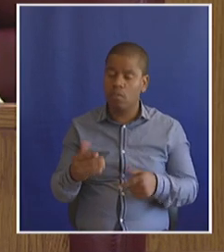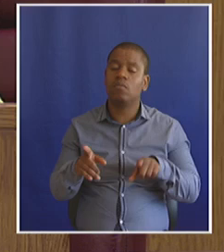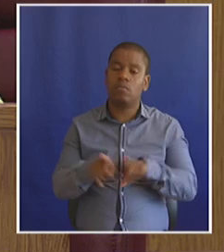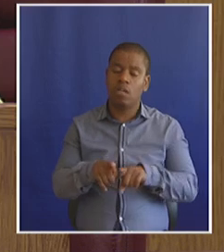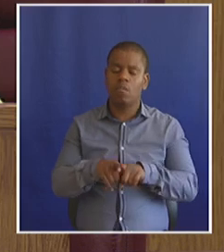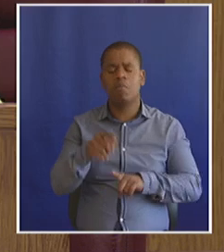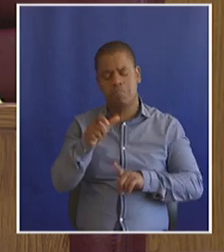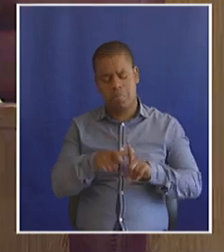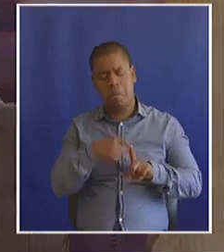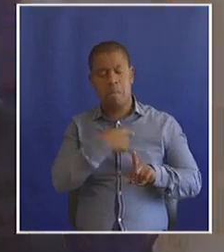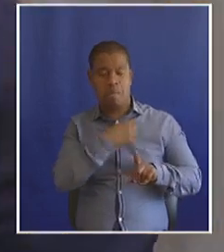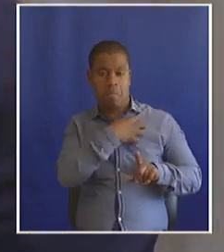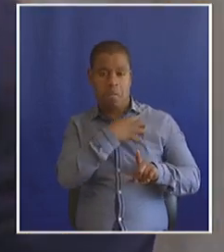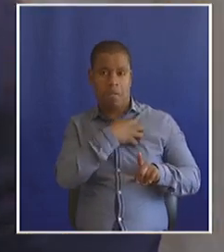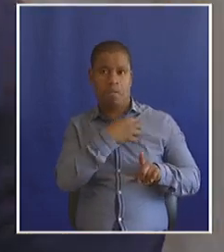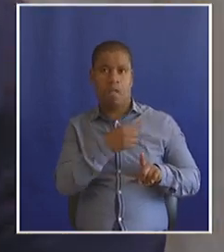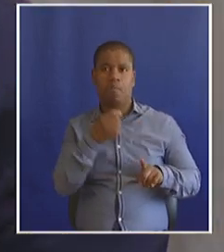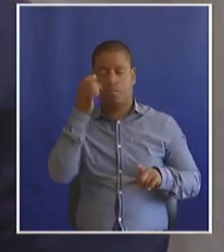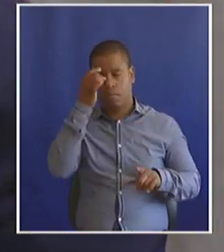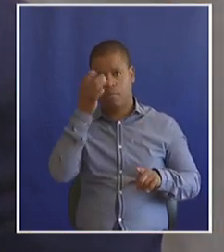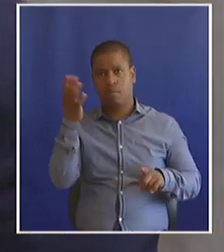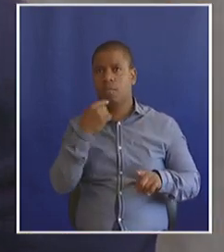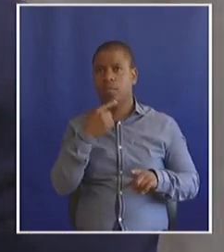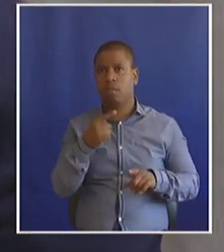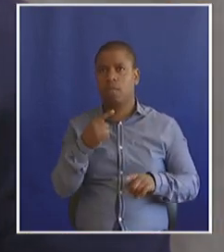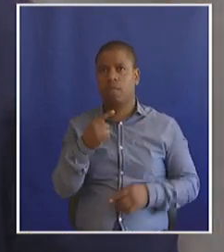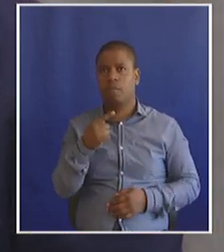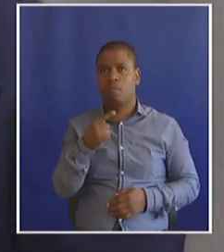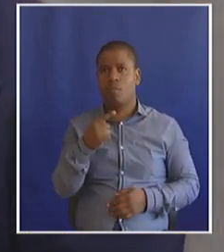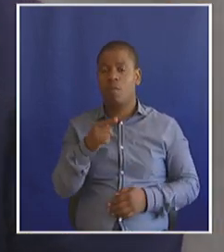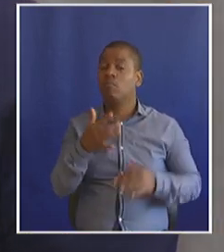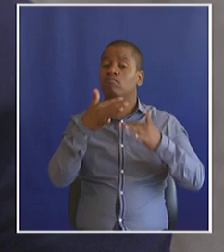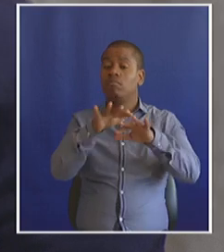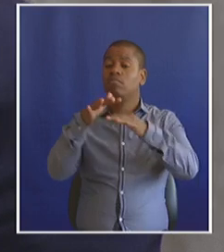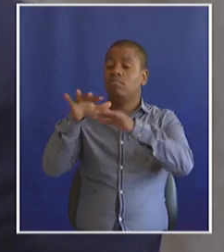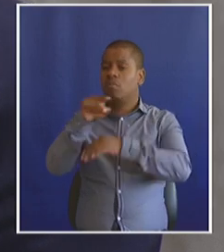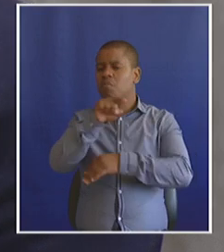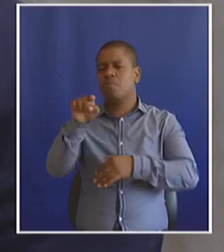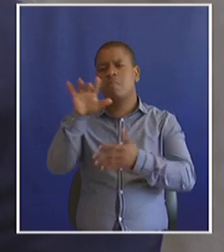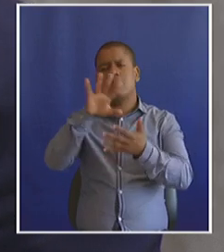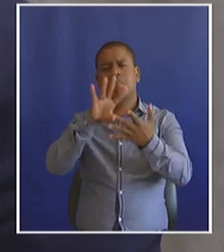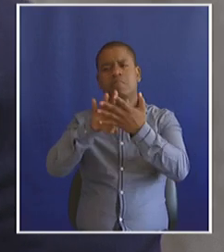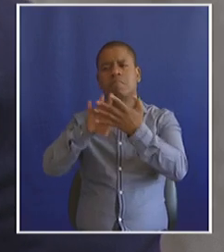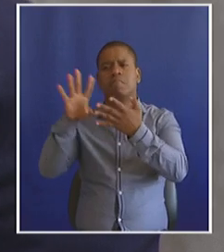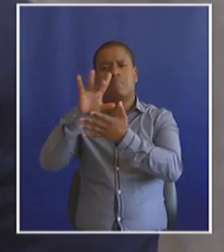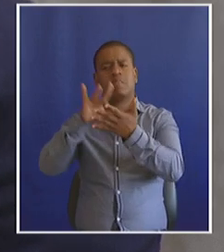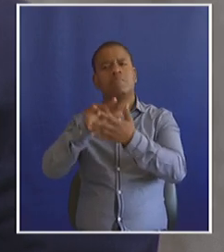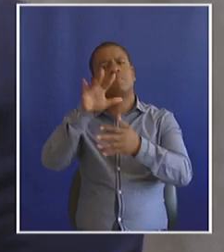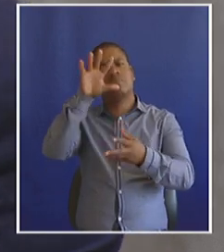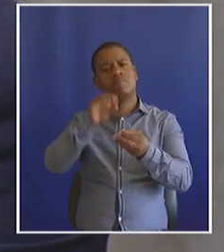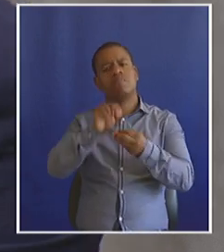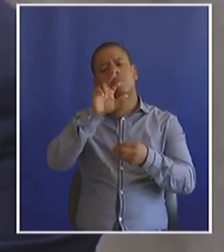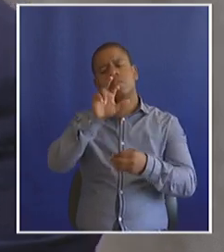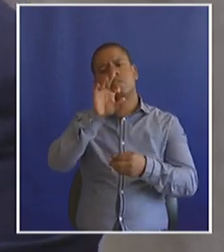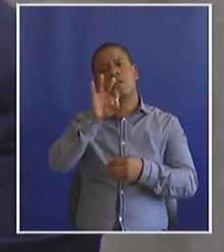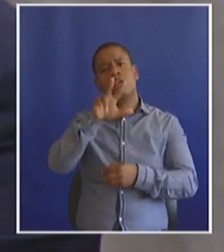mention of the fact that these measures were rolled out to 38 facilities. And I just want